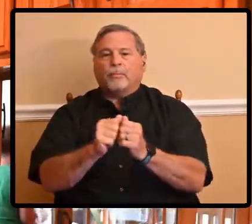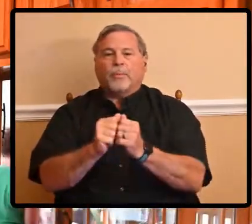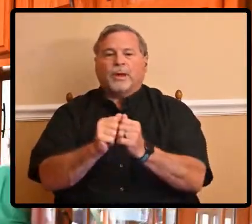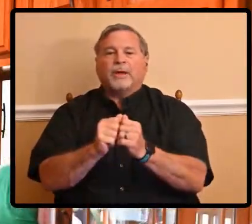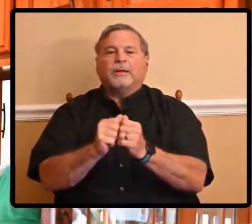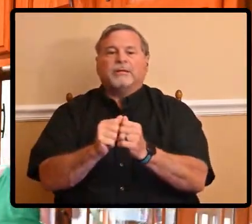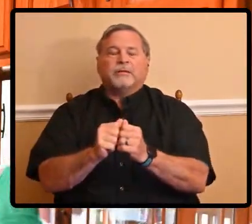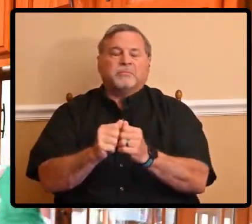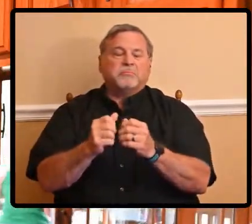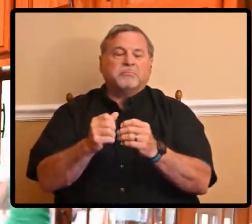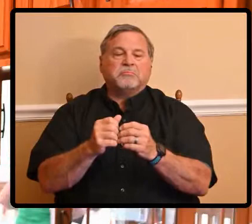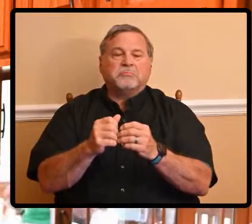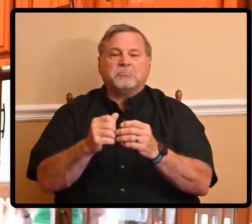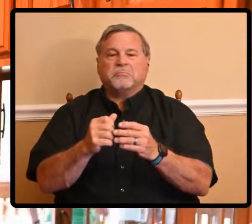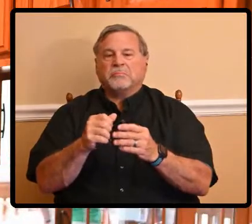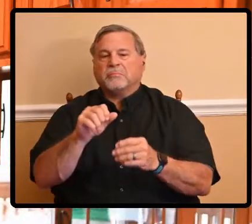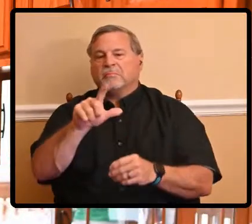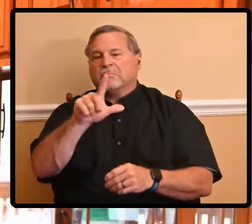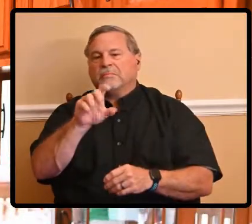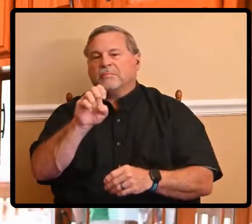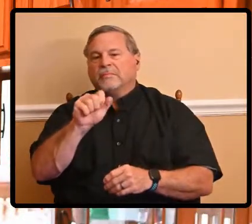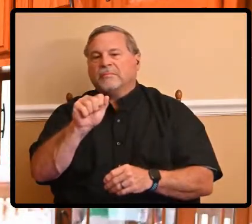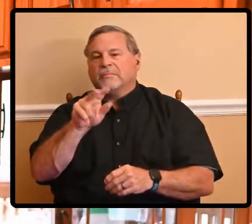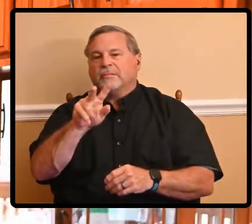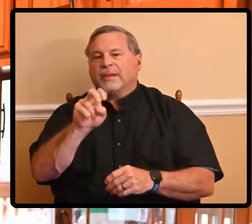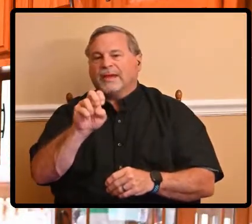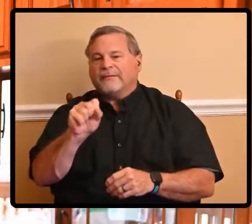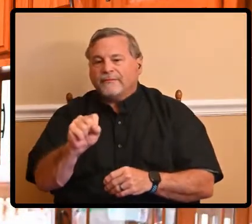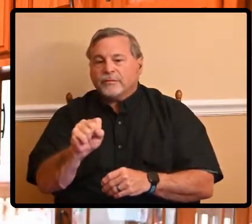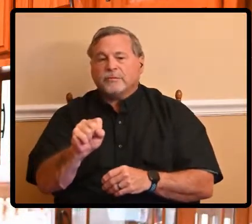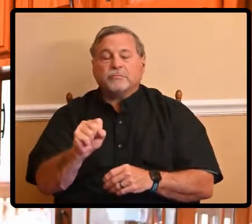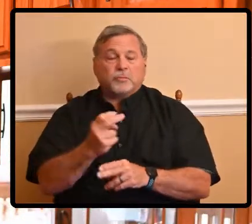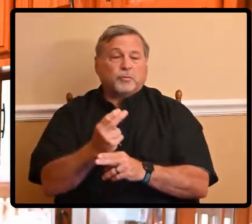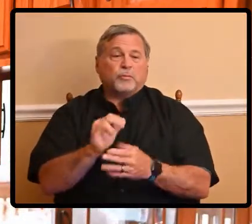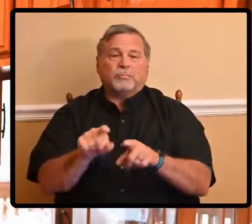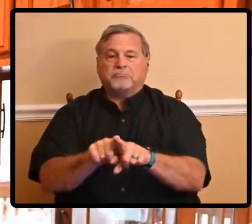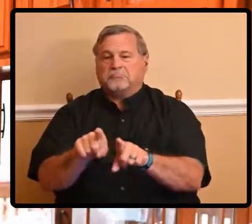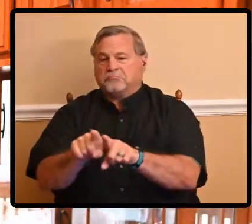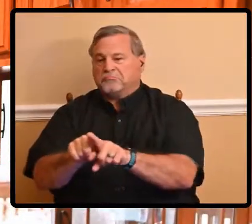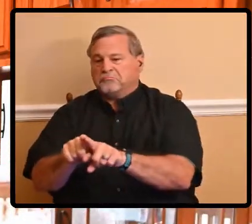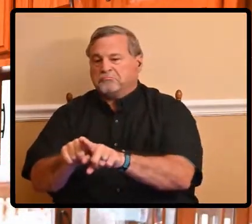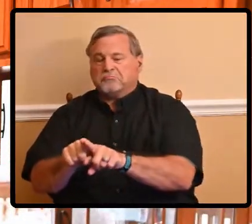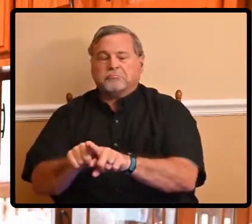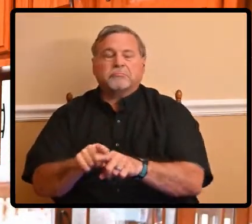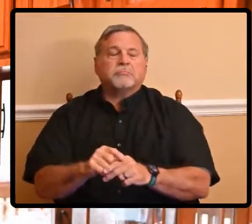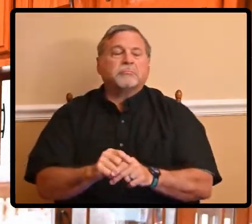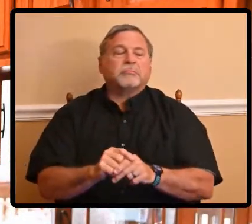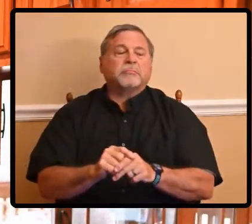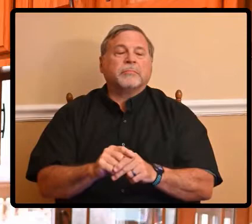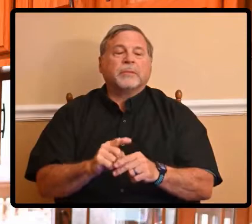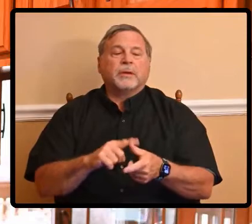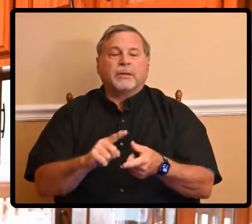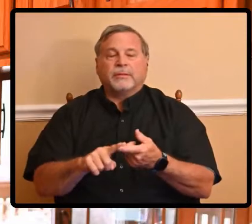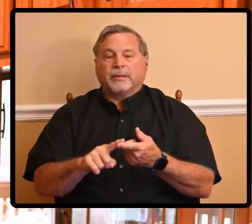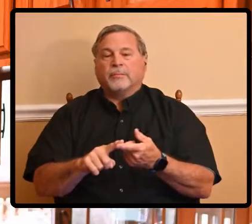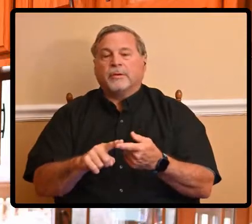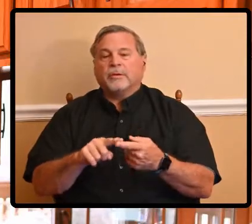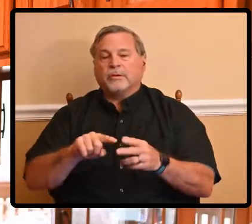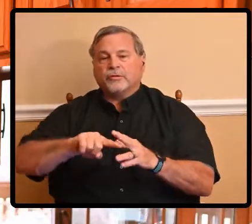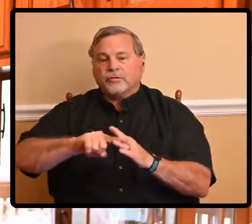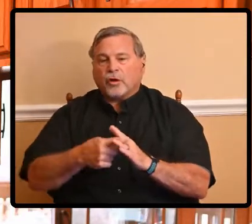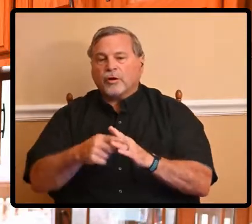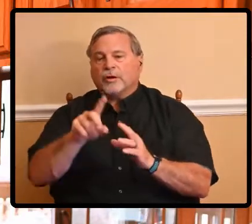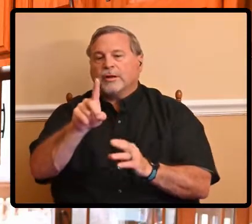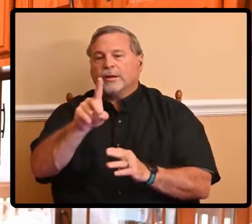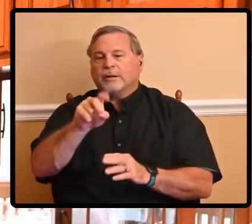have all the flowers. You'll use those as well. And again, you're just trying to make it somewhat uniform so that when you come in here and